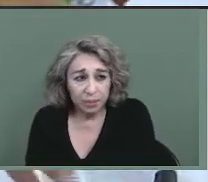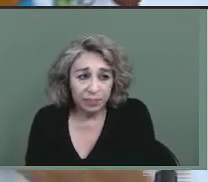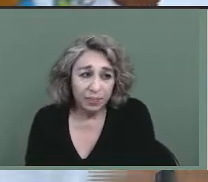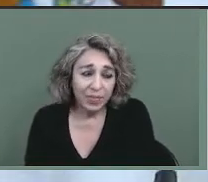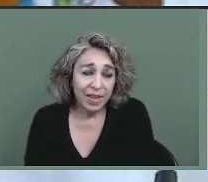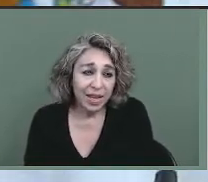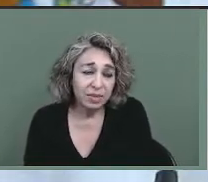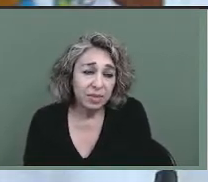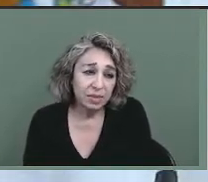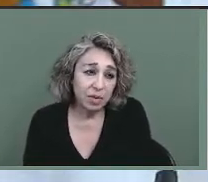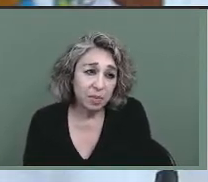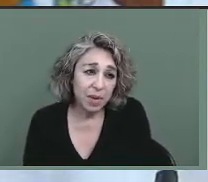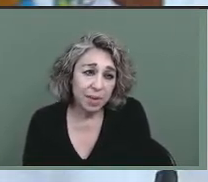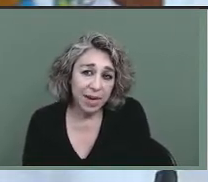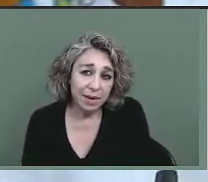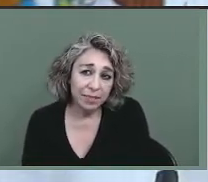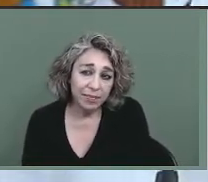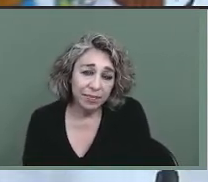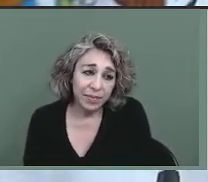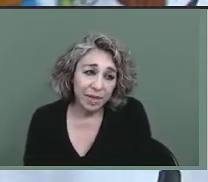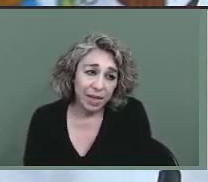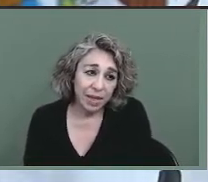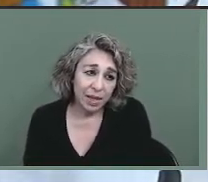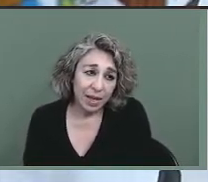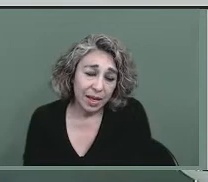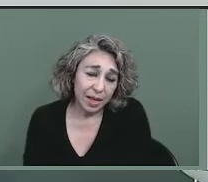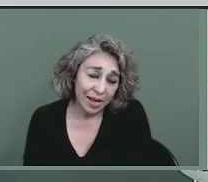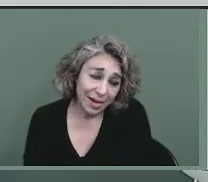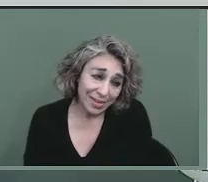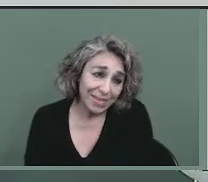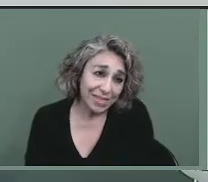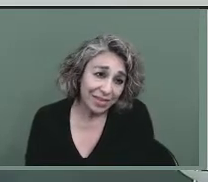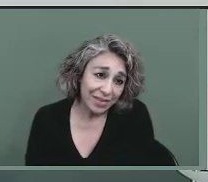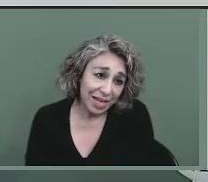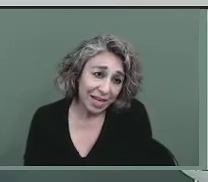program, IMSS-COPLAMAR, in